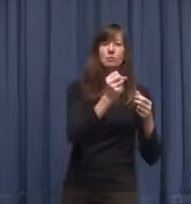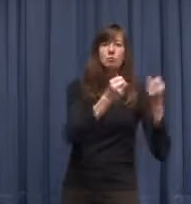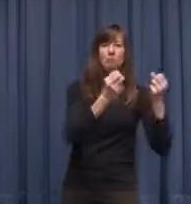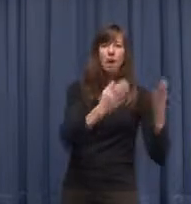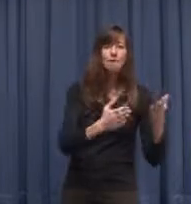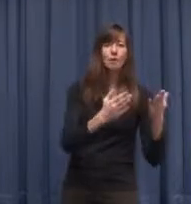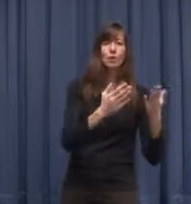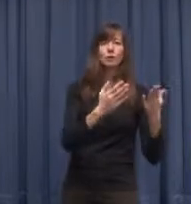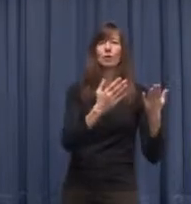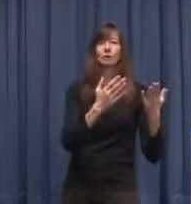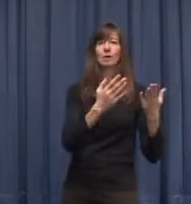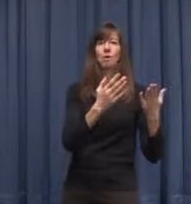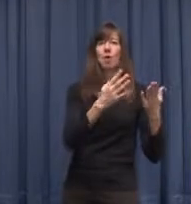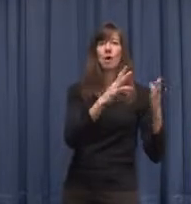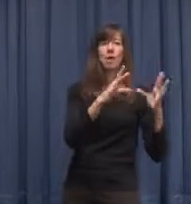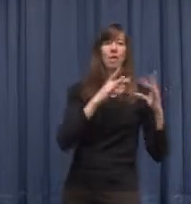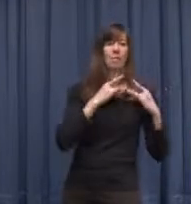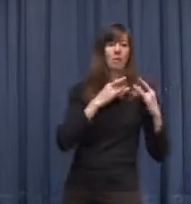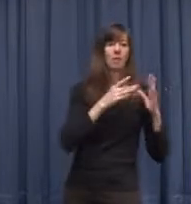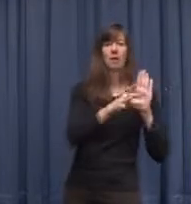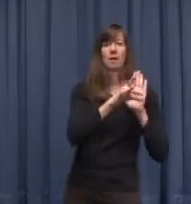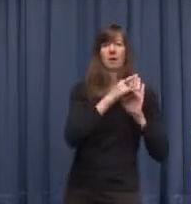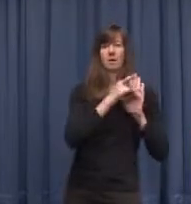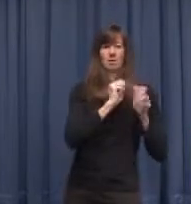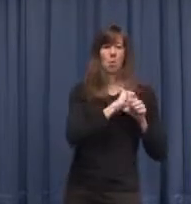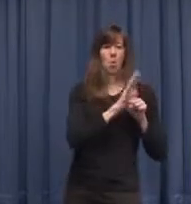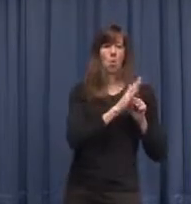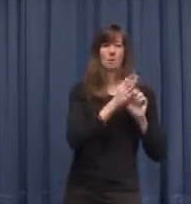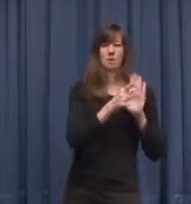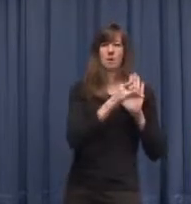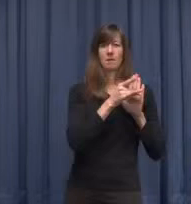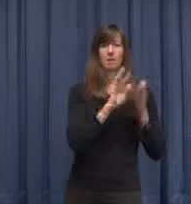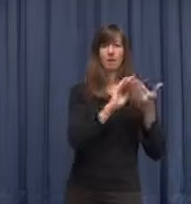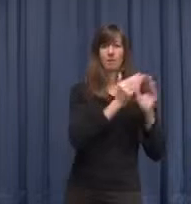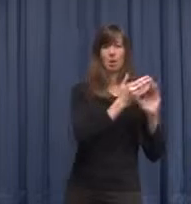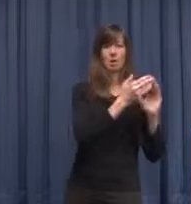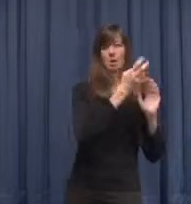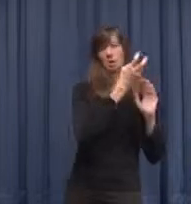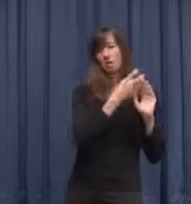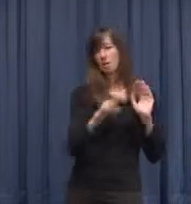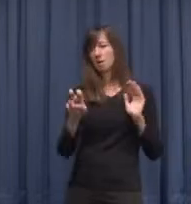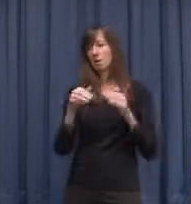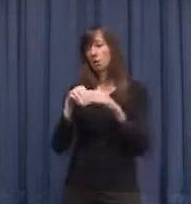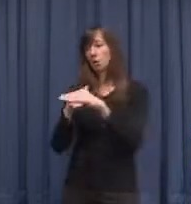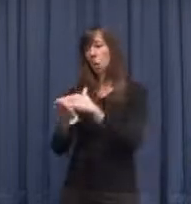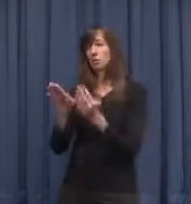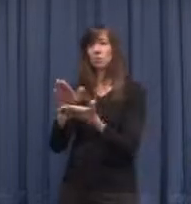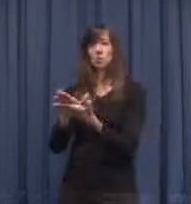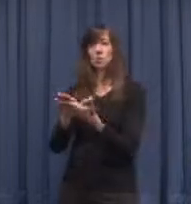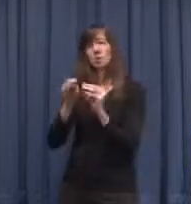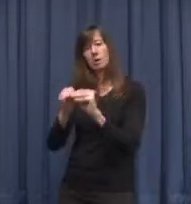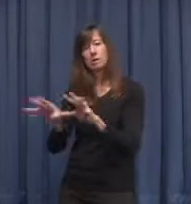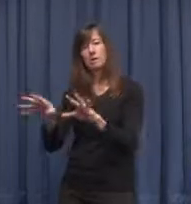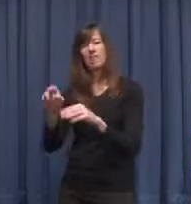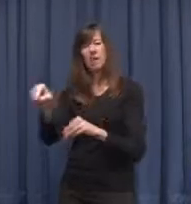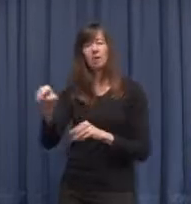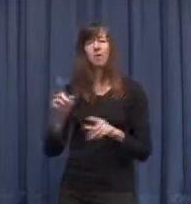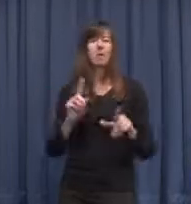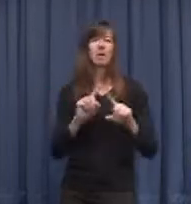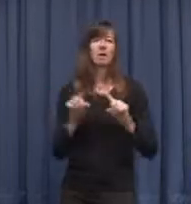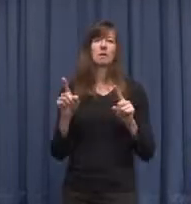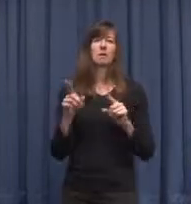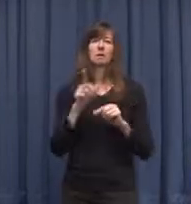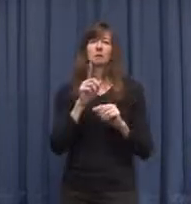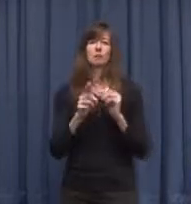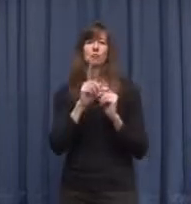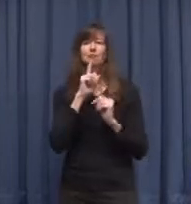another staff member has gotten COVID. So I think if anything will force the schools to switch to remote, it would actually